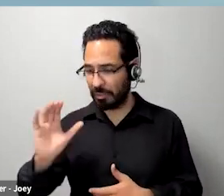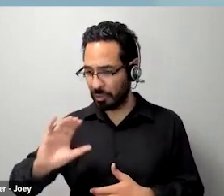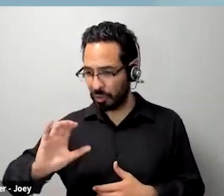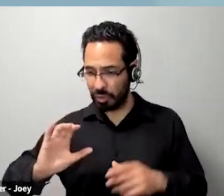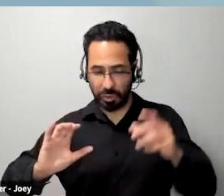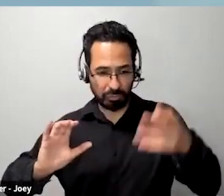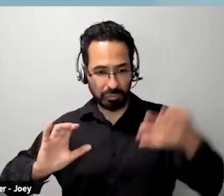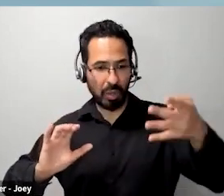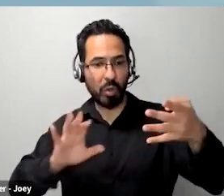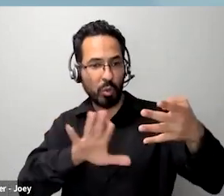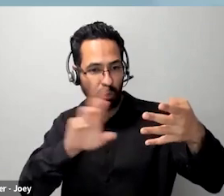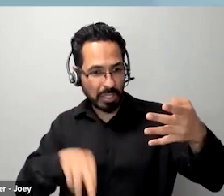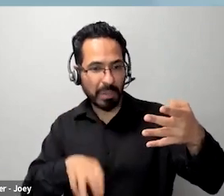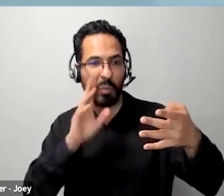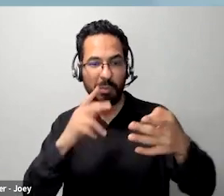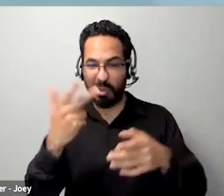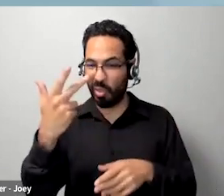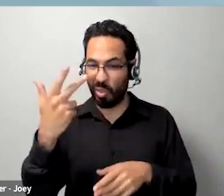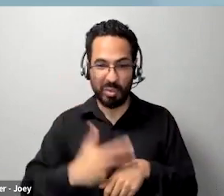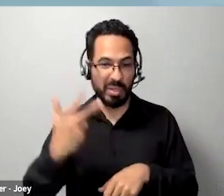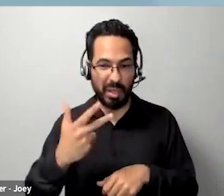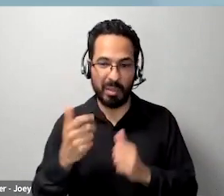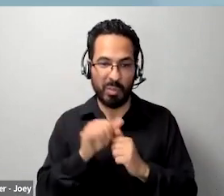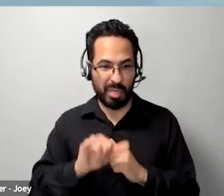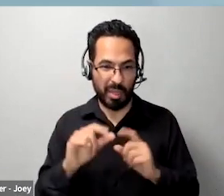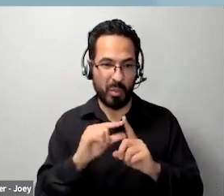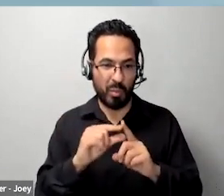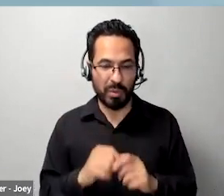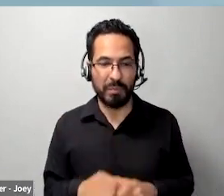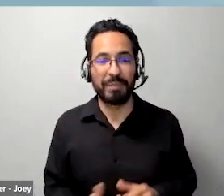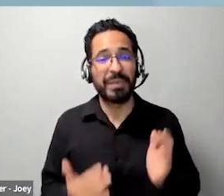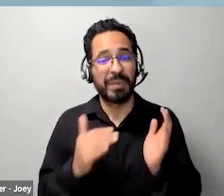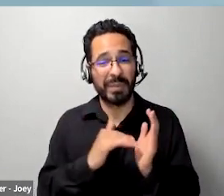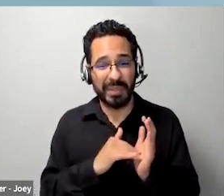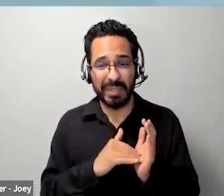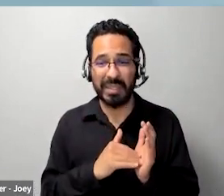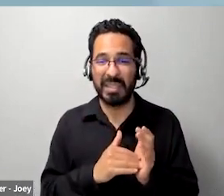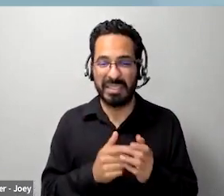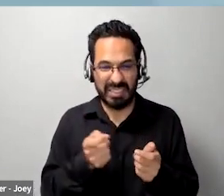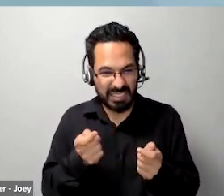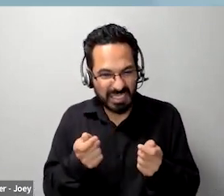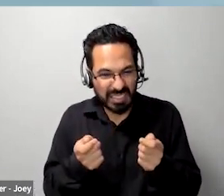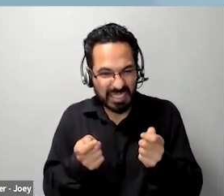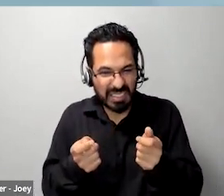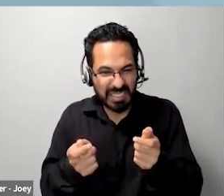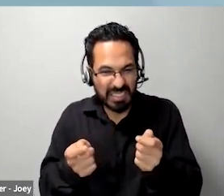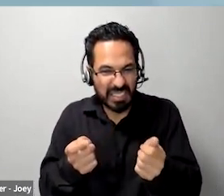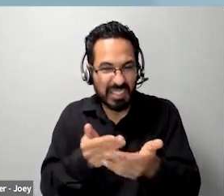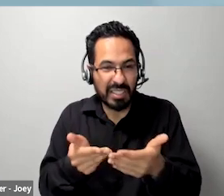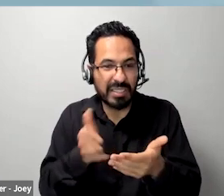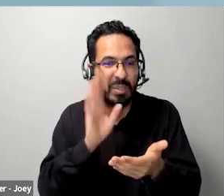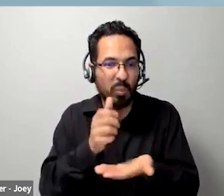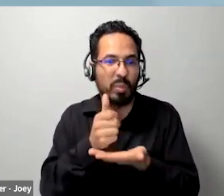your resume will hit 3 times with that keyword. So there's little things that you can do to